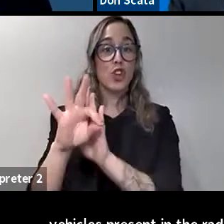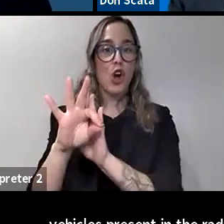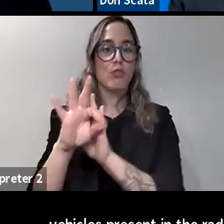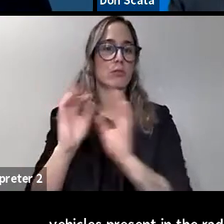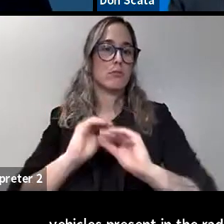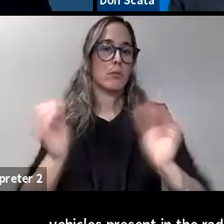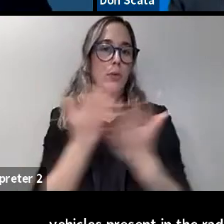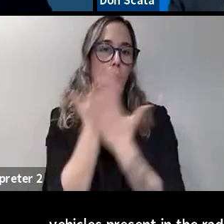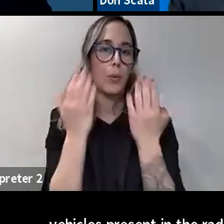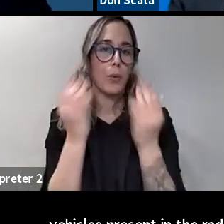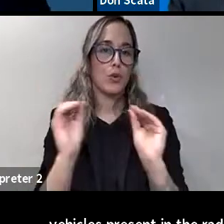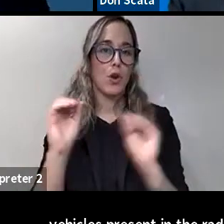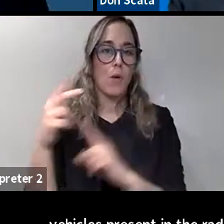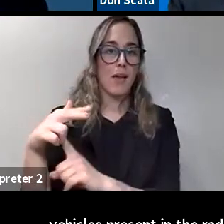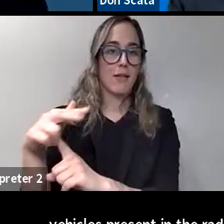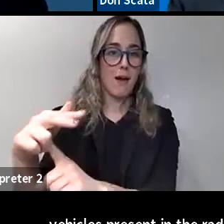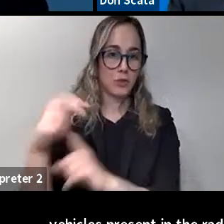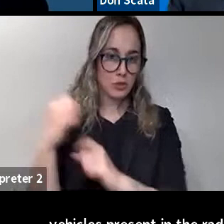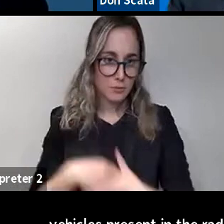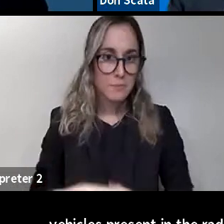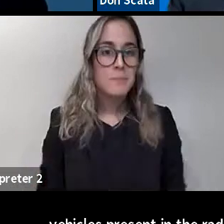operating.